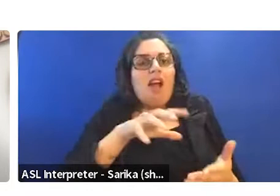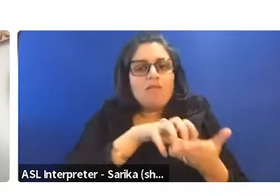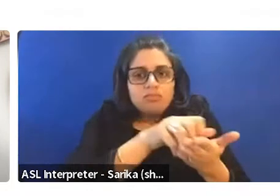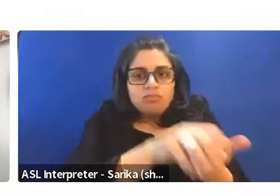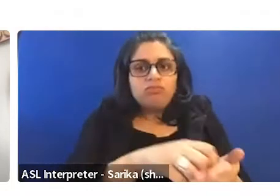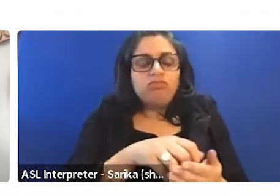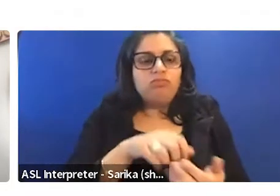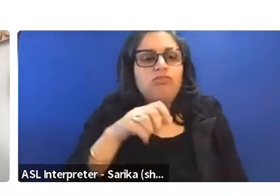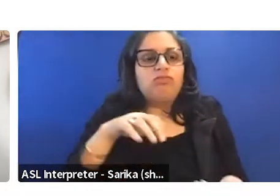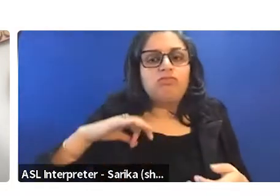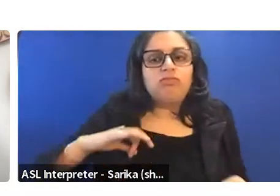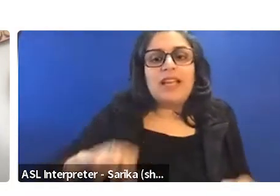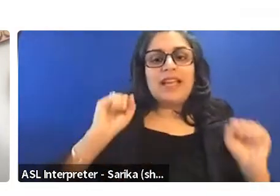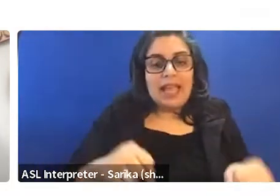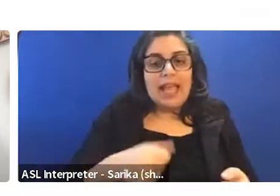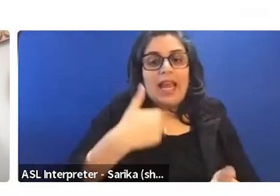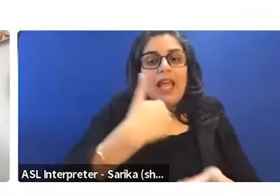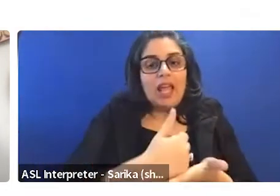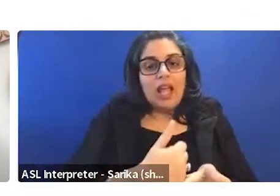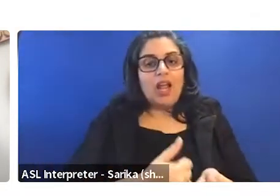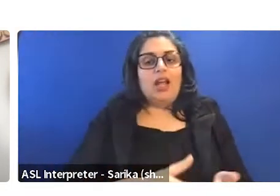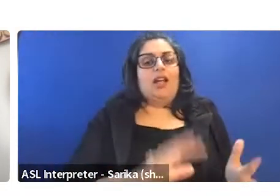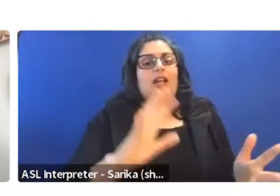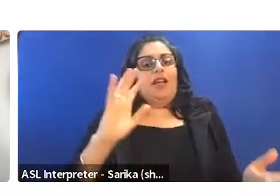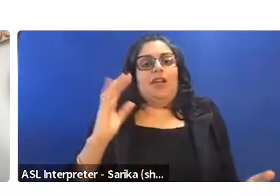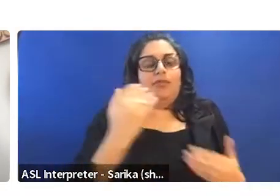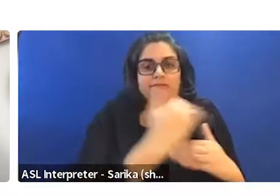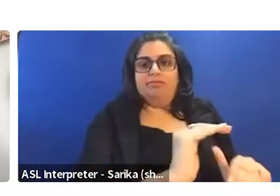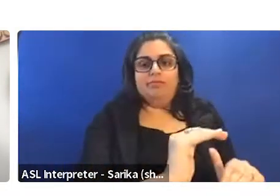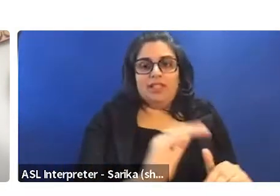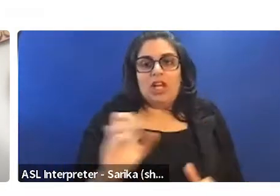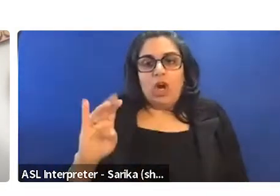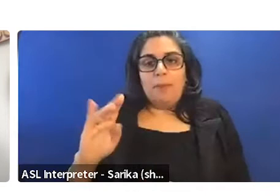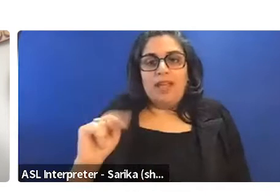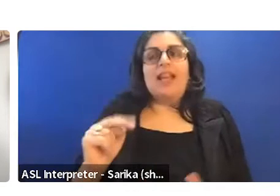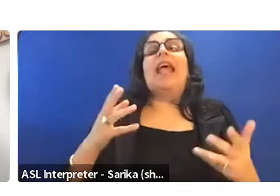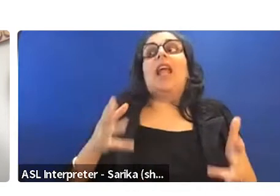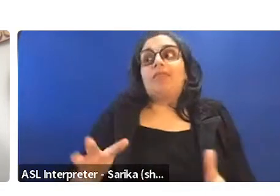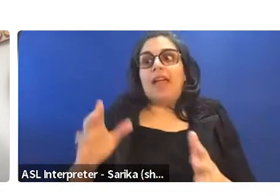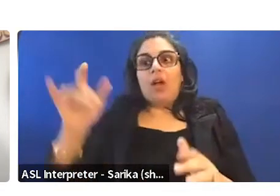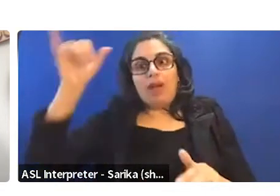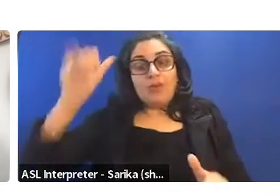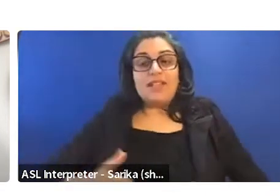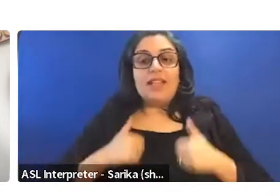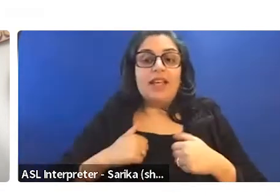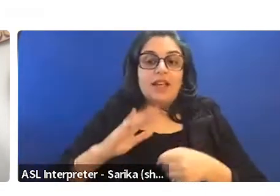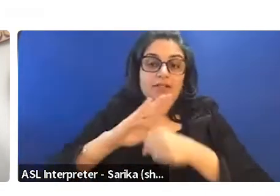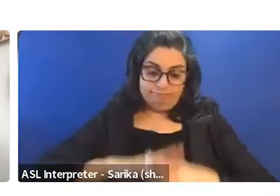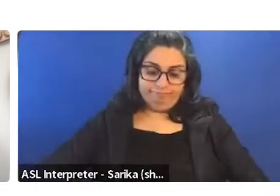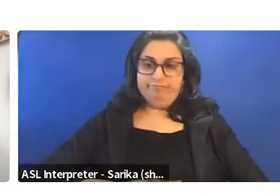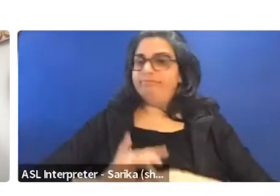help sequester carbon, that allow cows to be healthy and stress-free, which a lot of them are not. And so when you look at all of